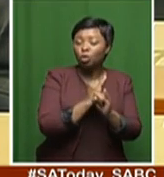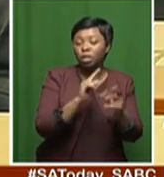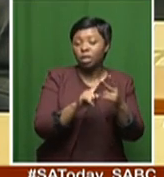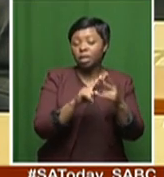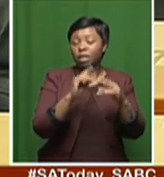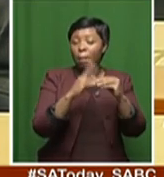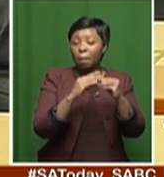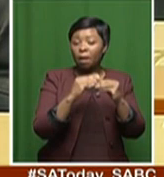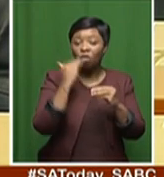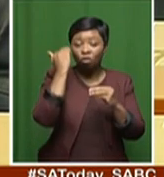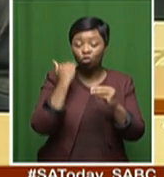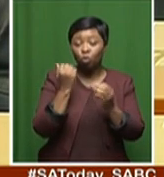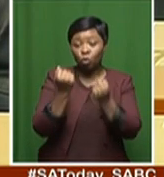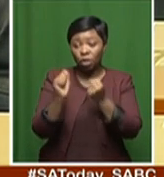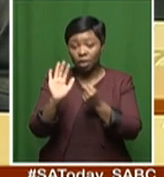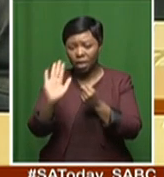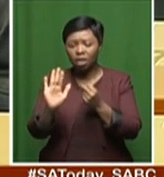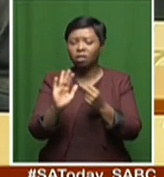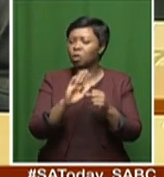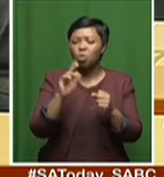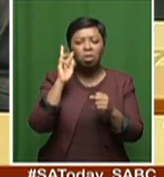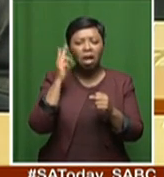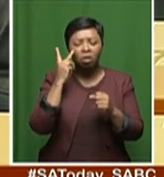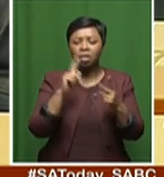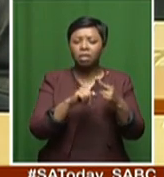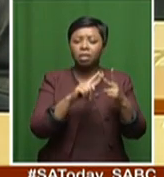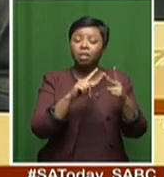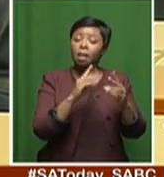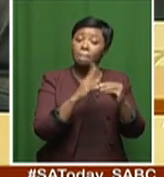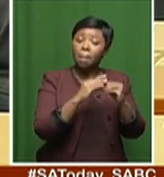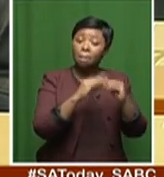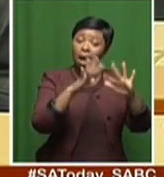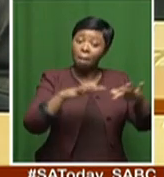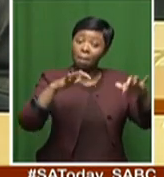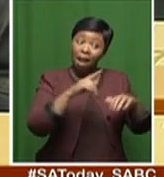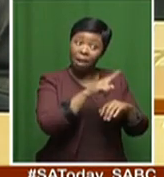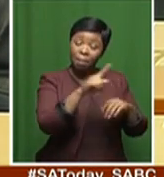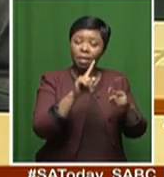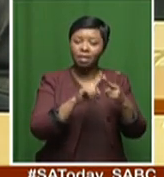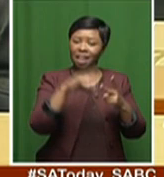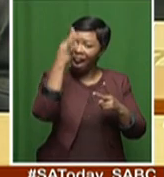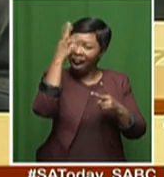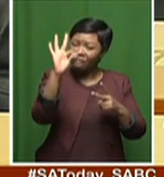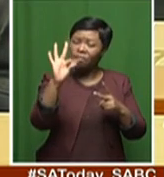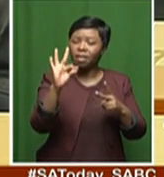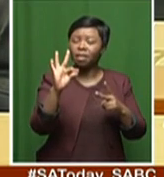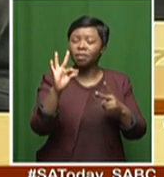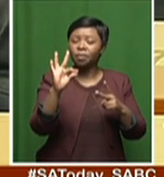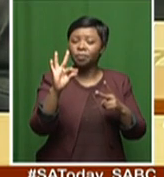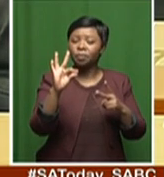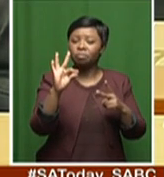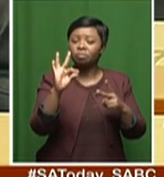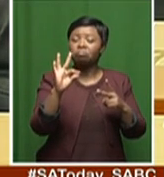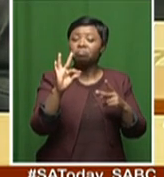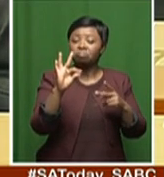judiciary, no doubt, and members of parliament and government officials, as well as members of the governing